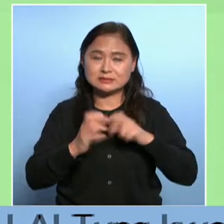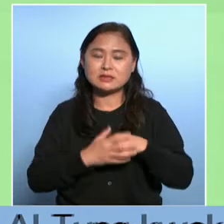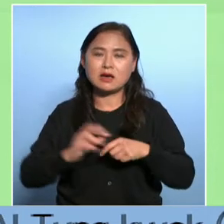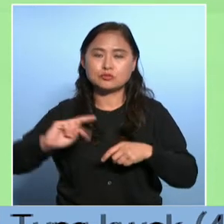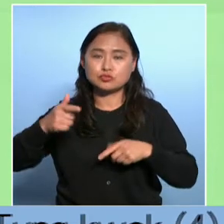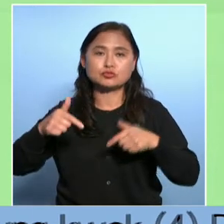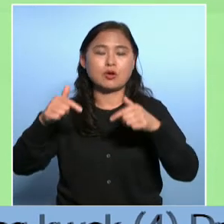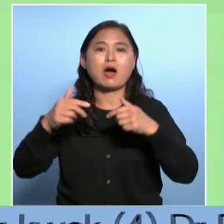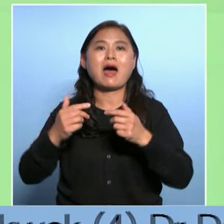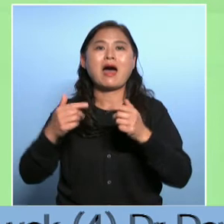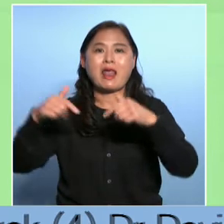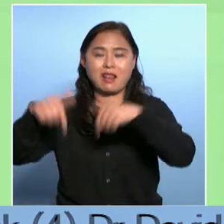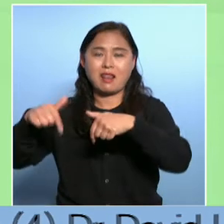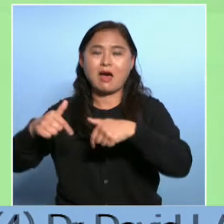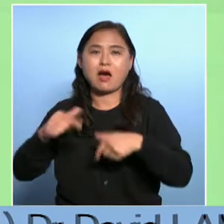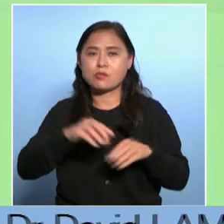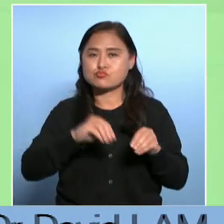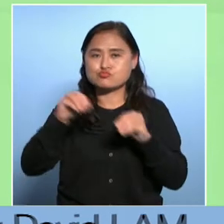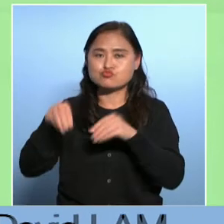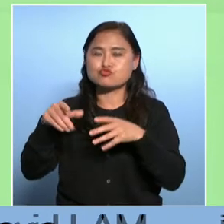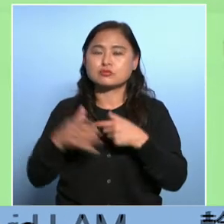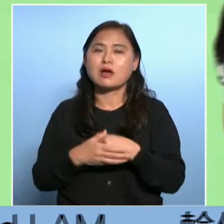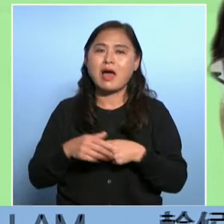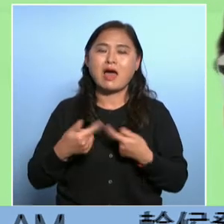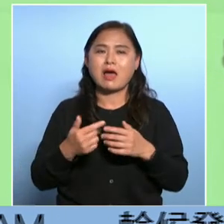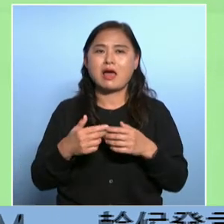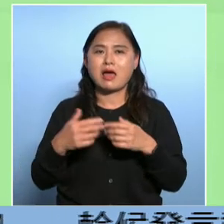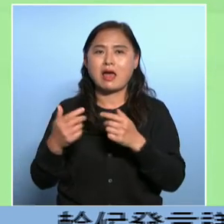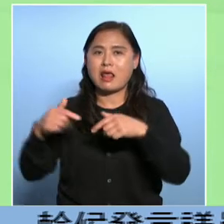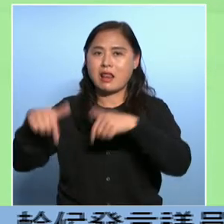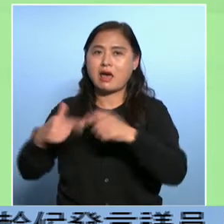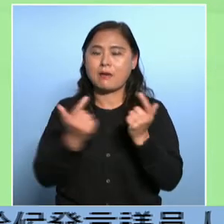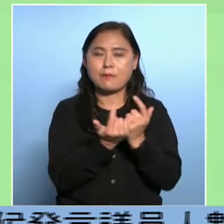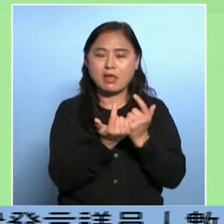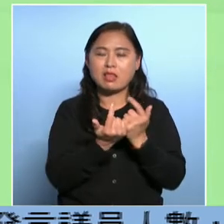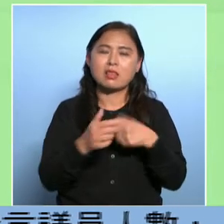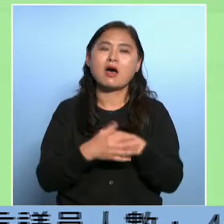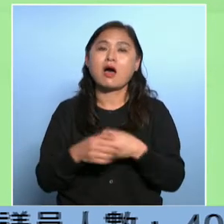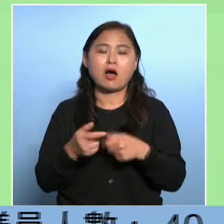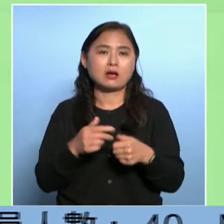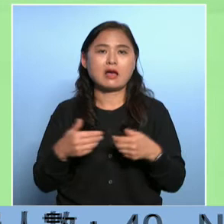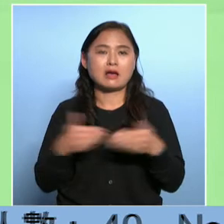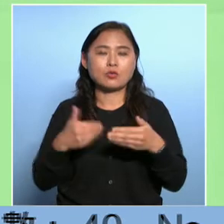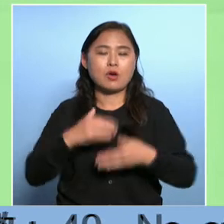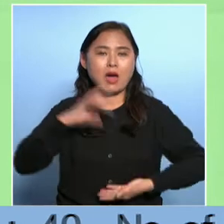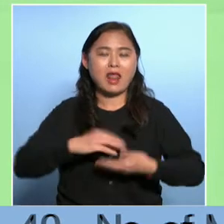have to move southward so that it can become a north-south corridor that would help ease the pressure on